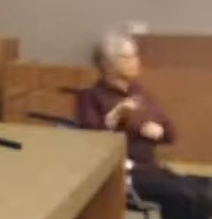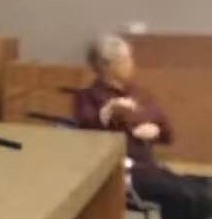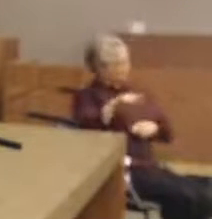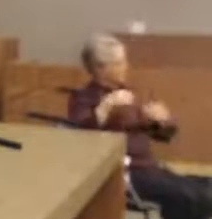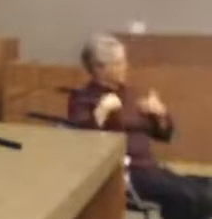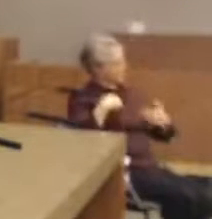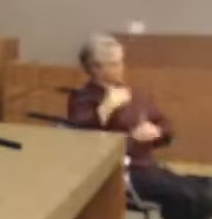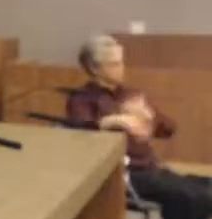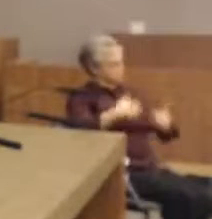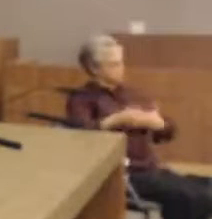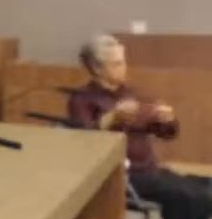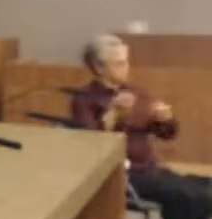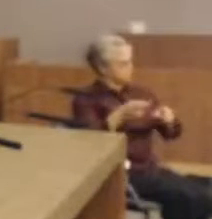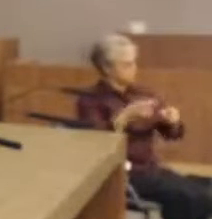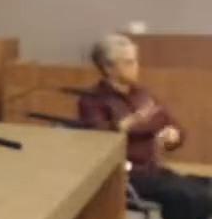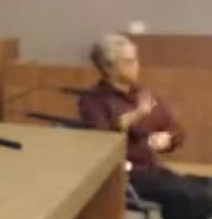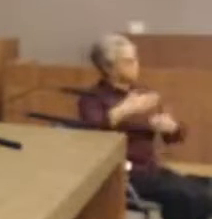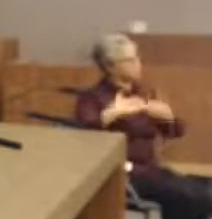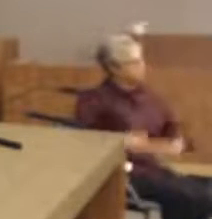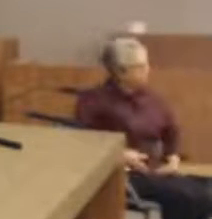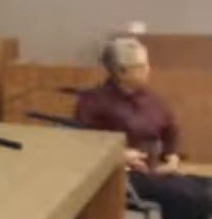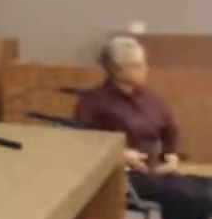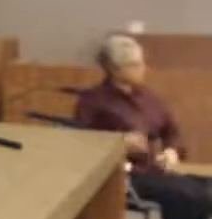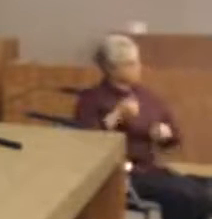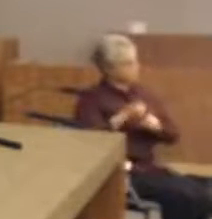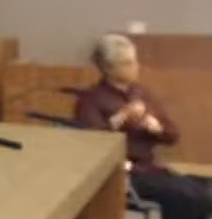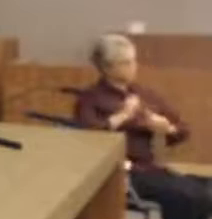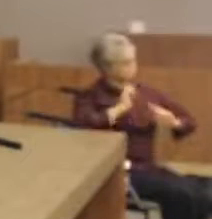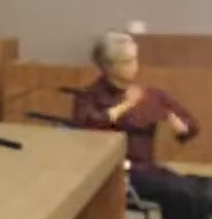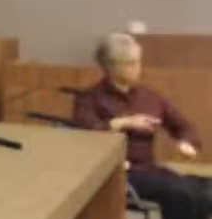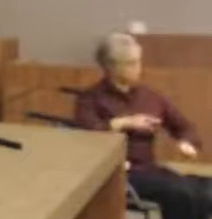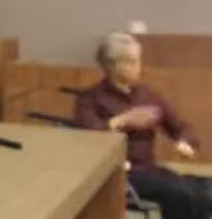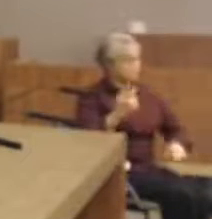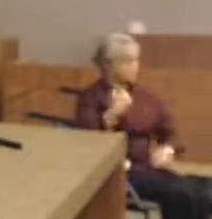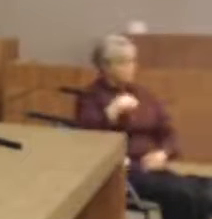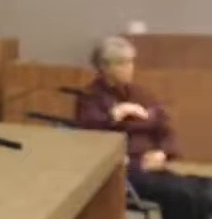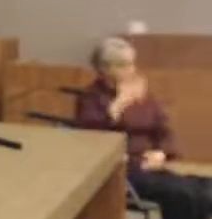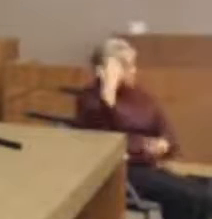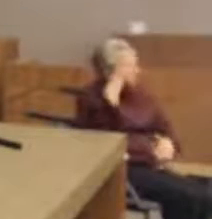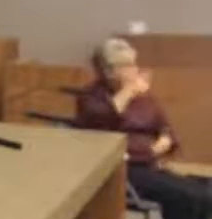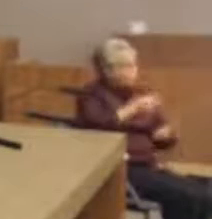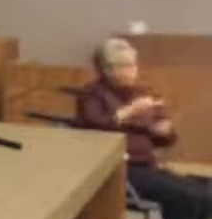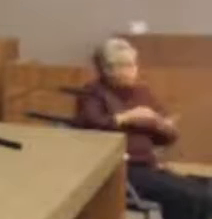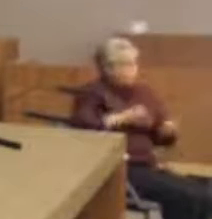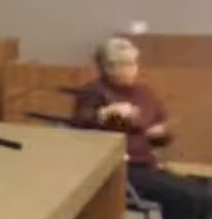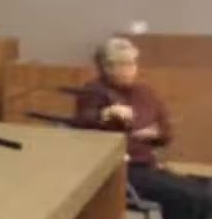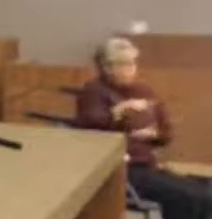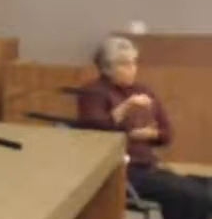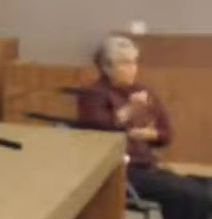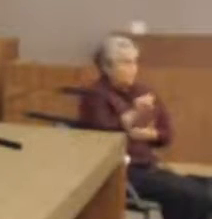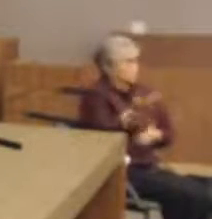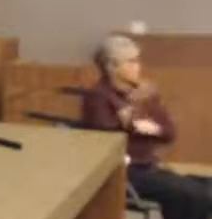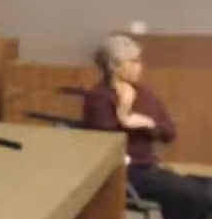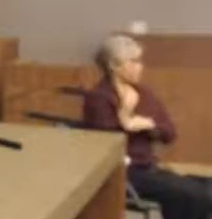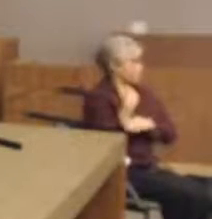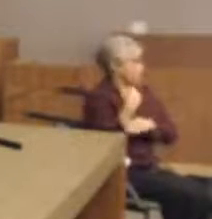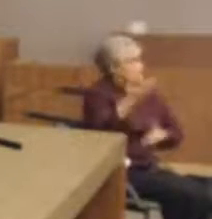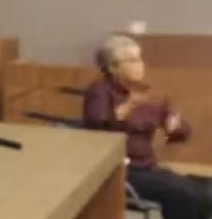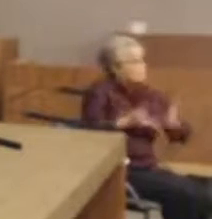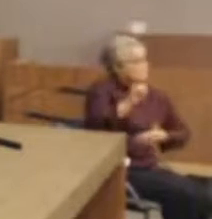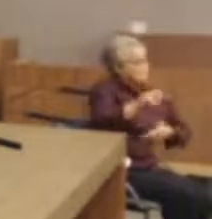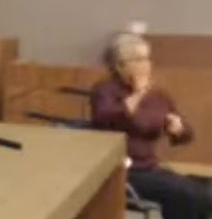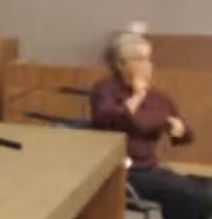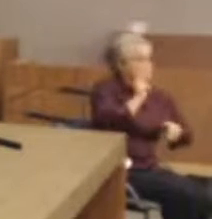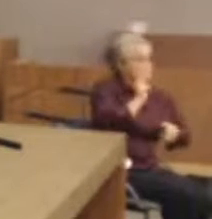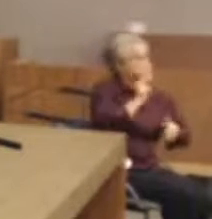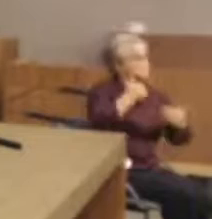their body is responding. And we don't know what has happened to them before. Say this victim was the victim of physical abuse their entire life. Somebody